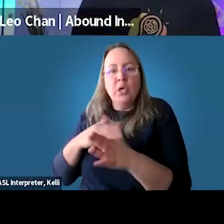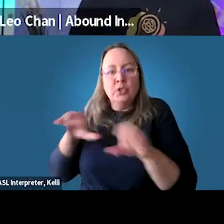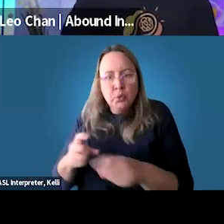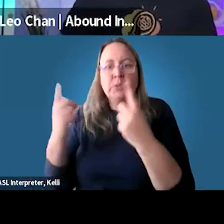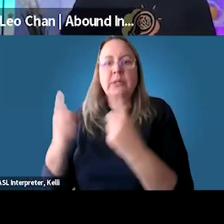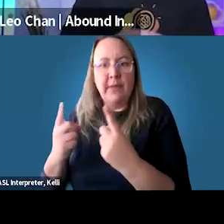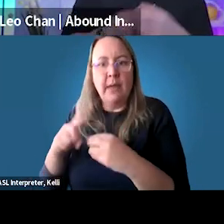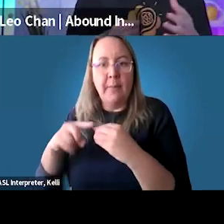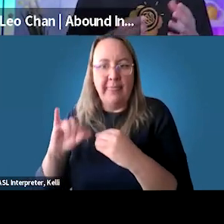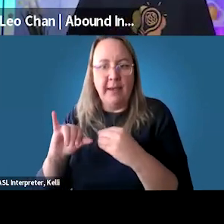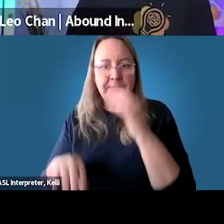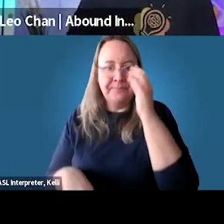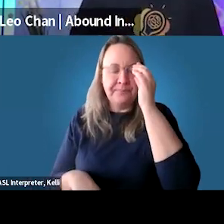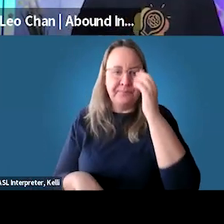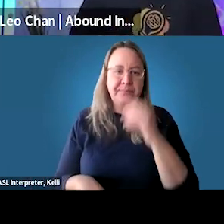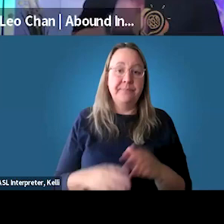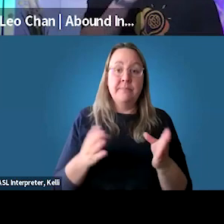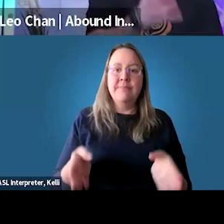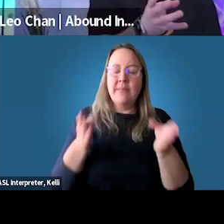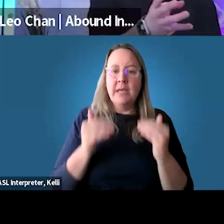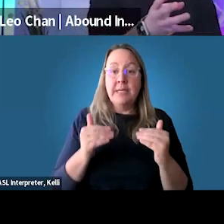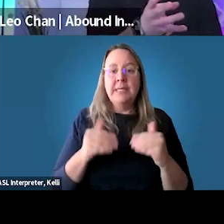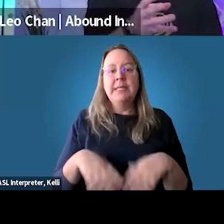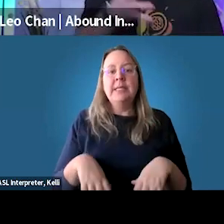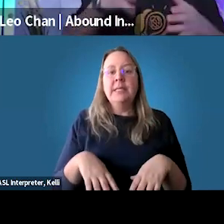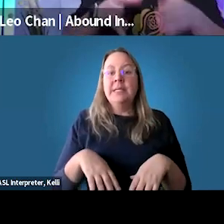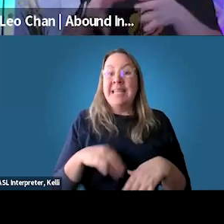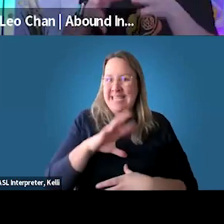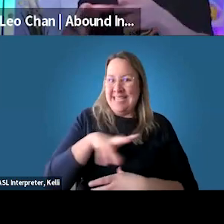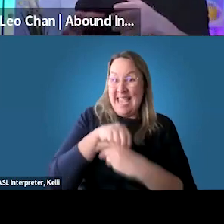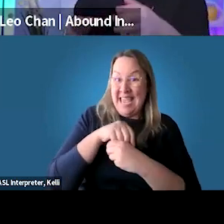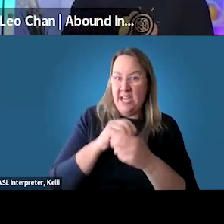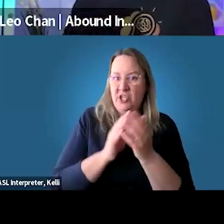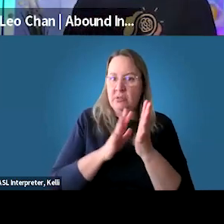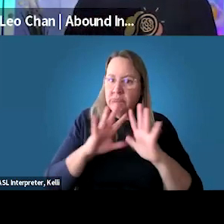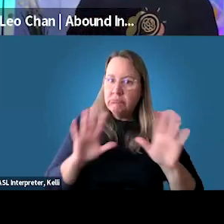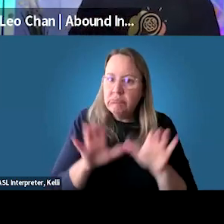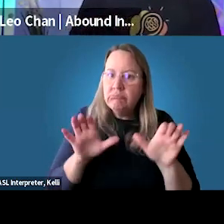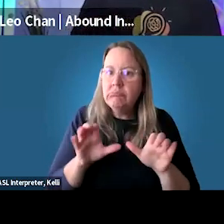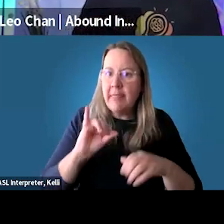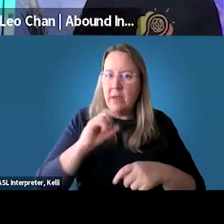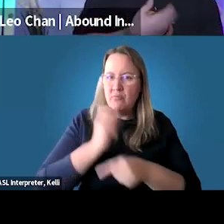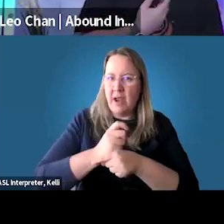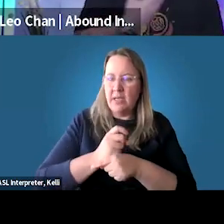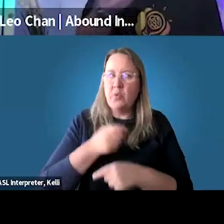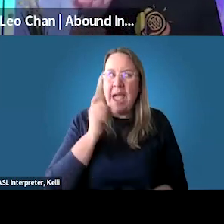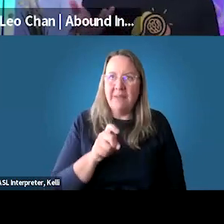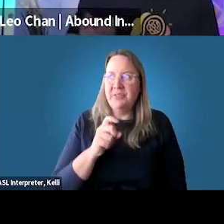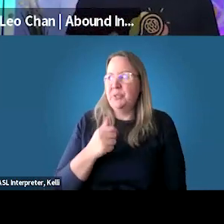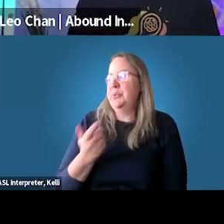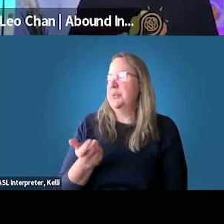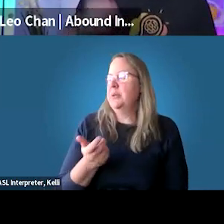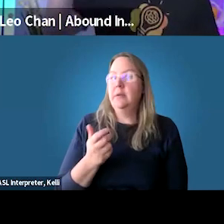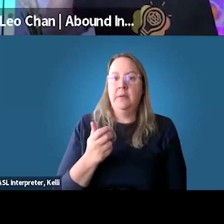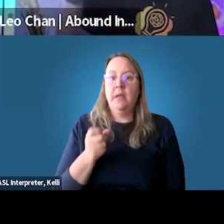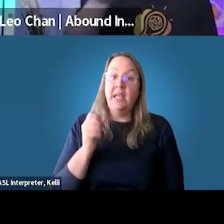seeing. Now let's talking about engage. So once you see something, you actually need to make the choice to engage it, right? It's nothing's going to